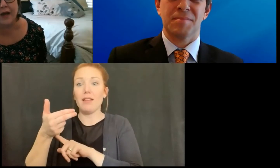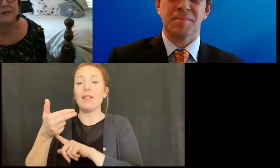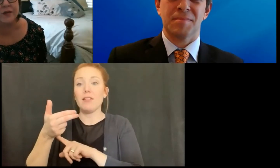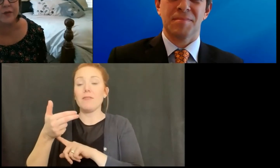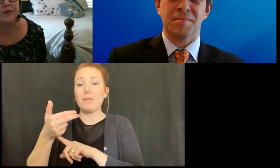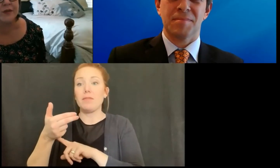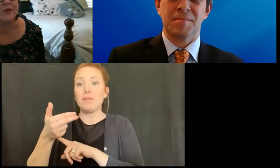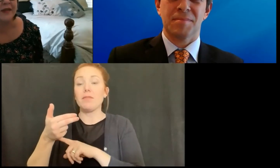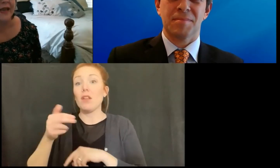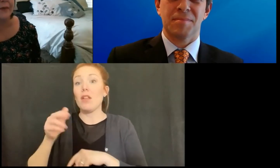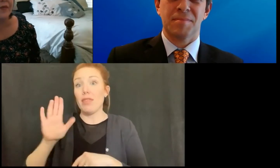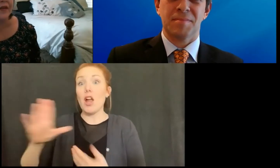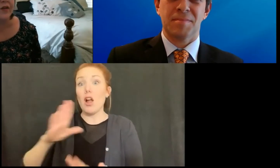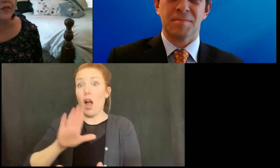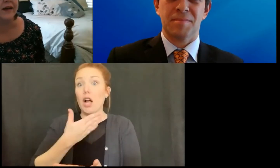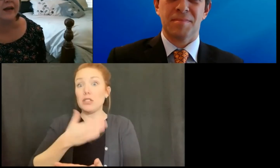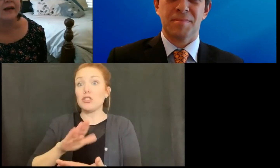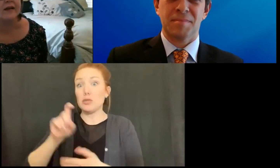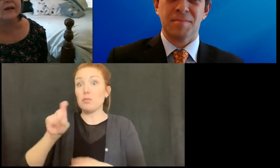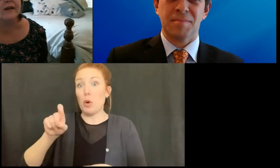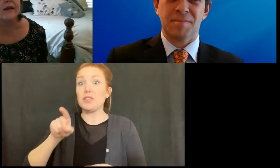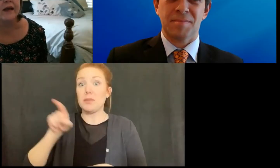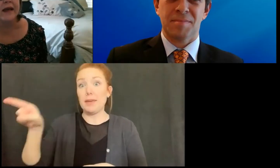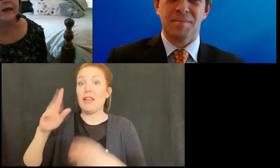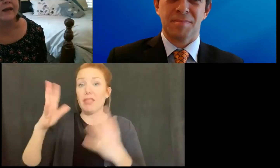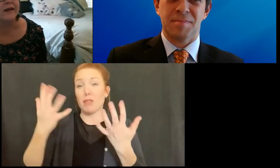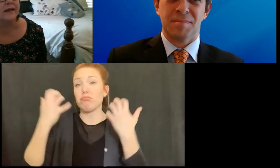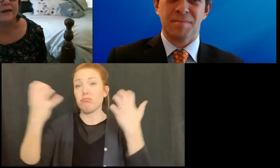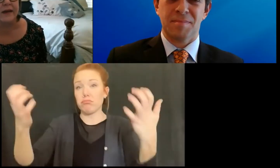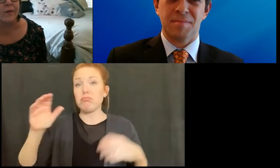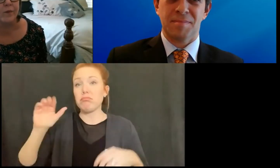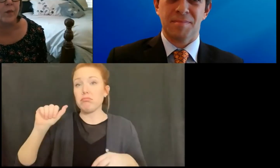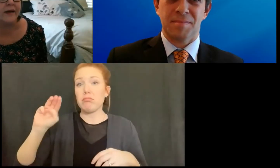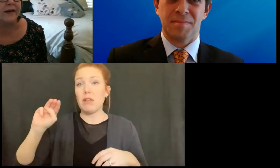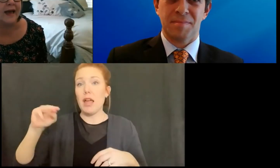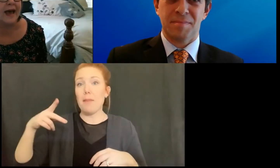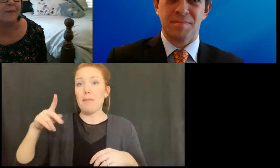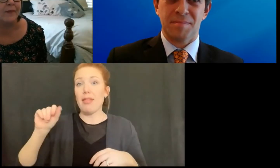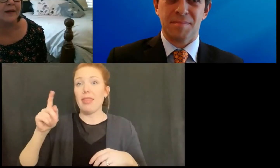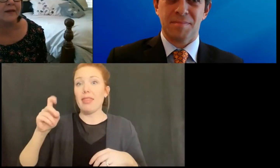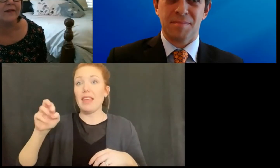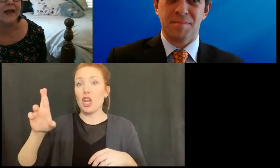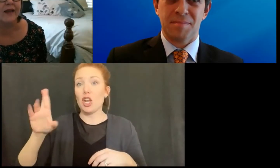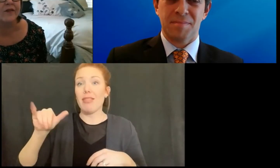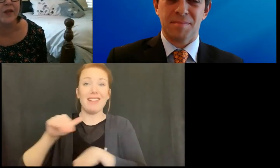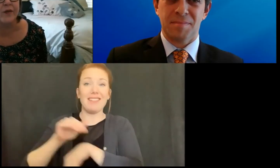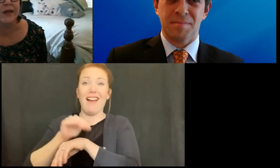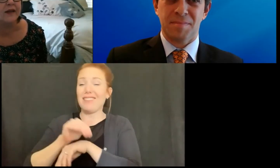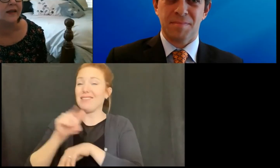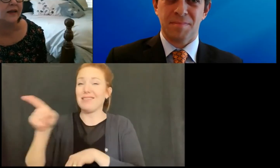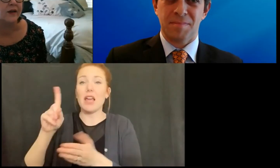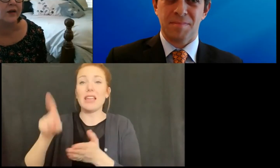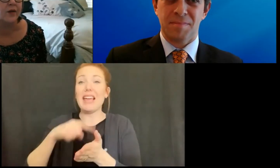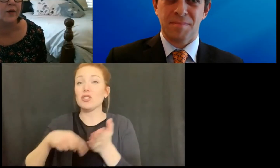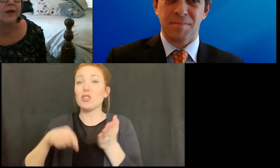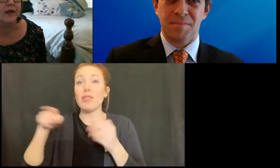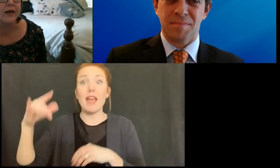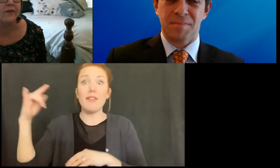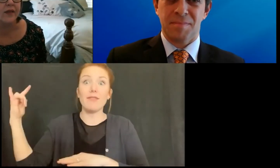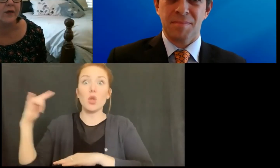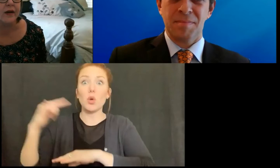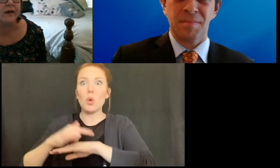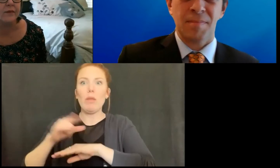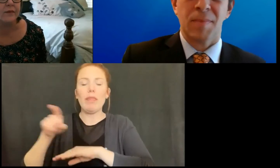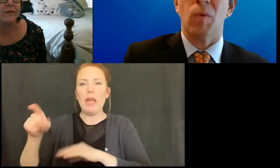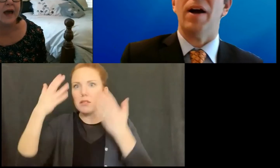their concert was supposed to be at the amphitheater that night, and it wasn't going to happen. They had flown in. They didn't know